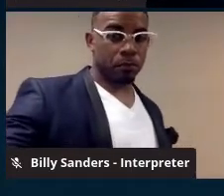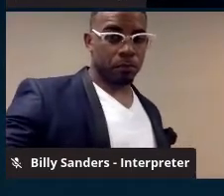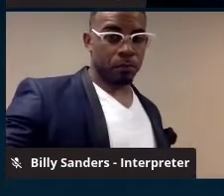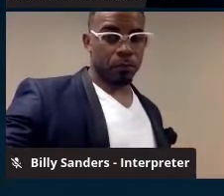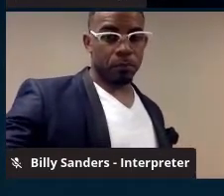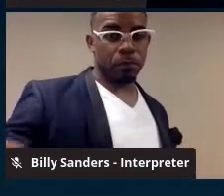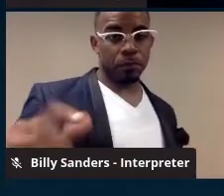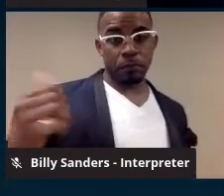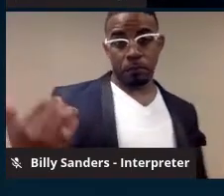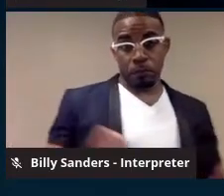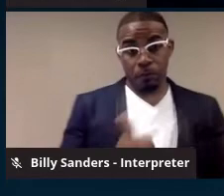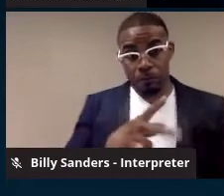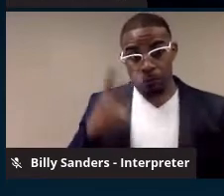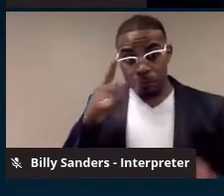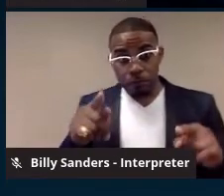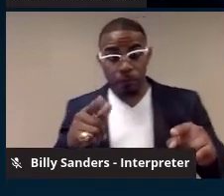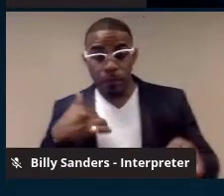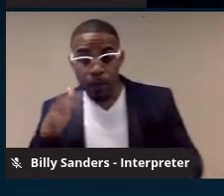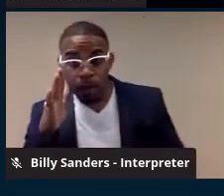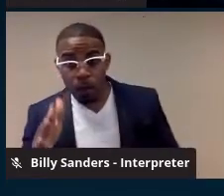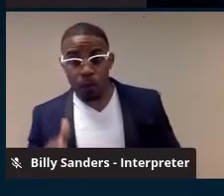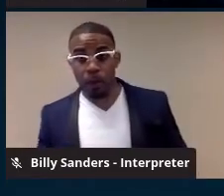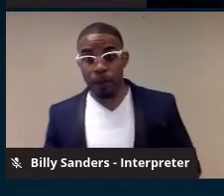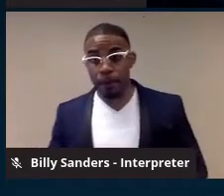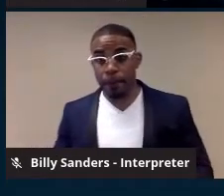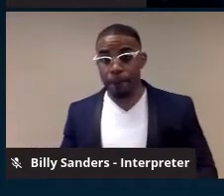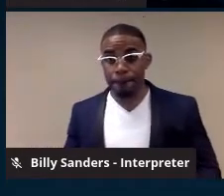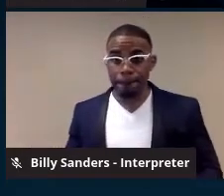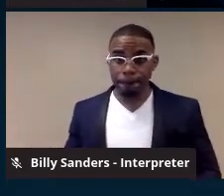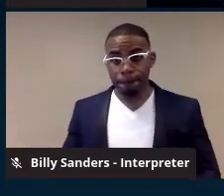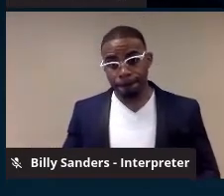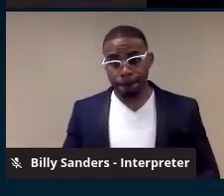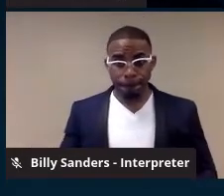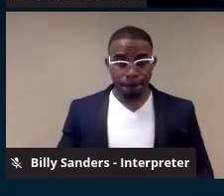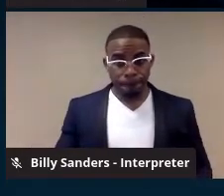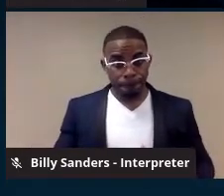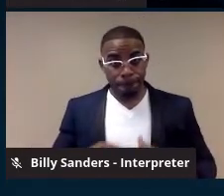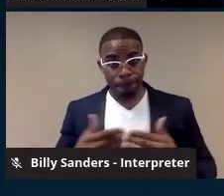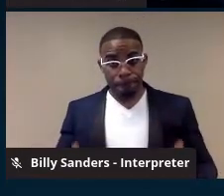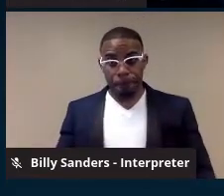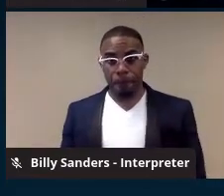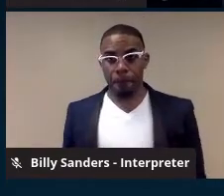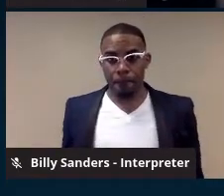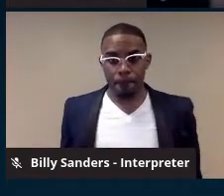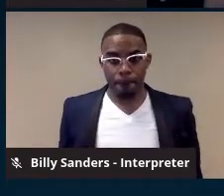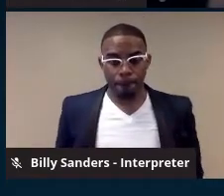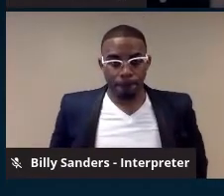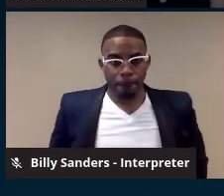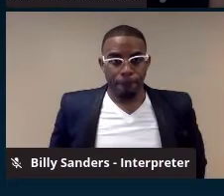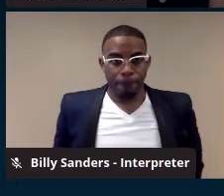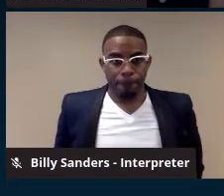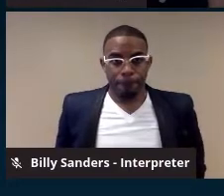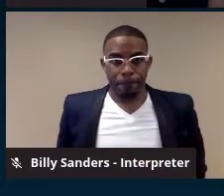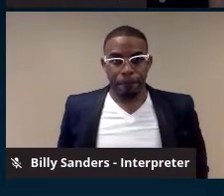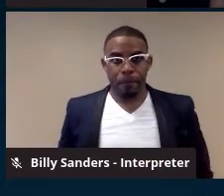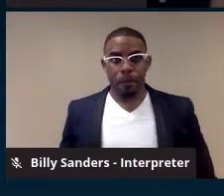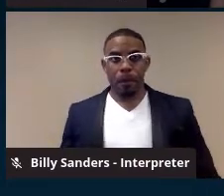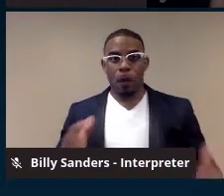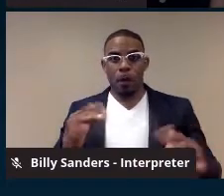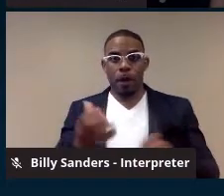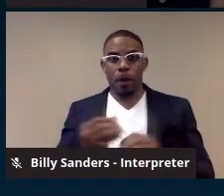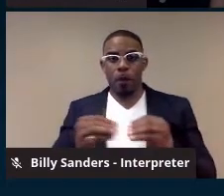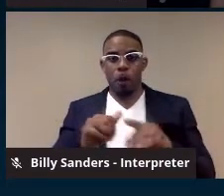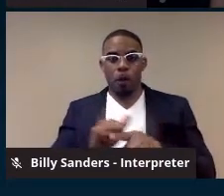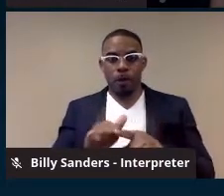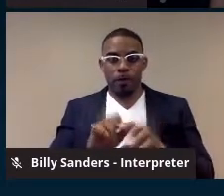app, I will build quickly, just storing some NuGet packages.